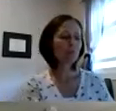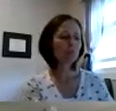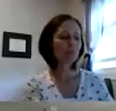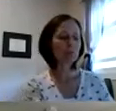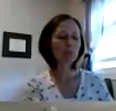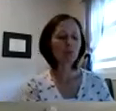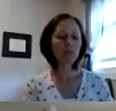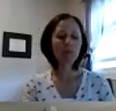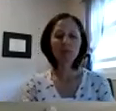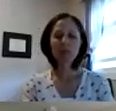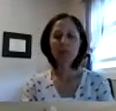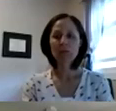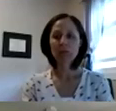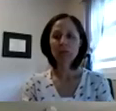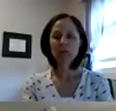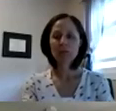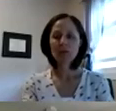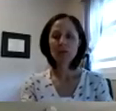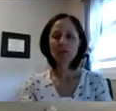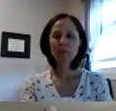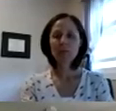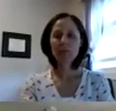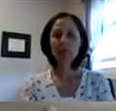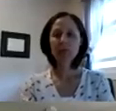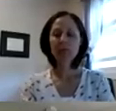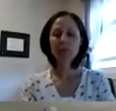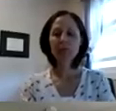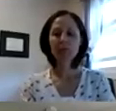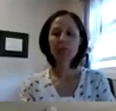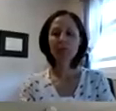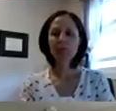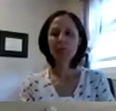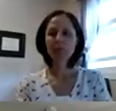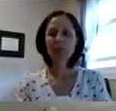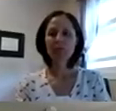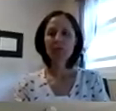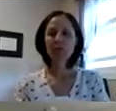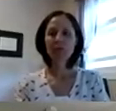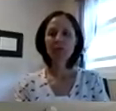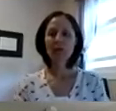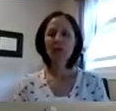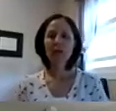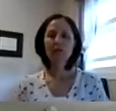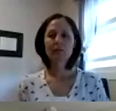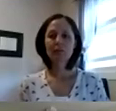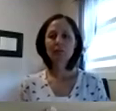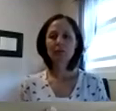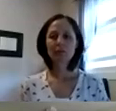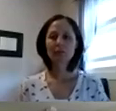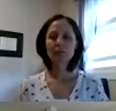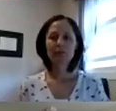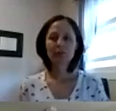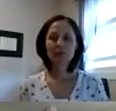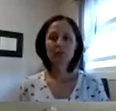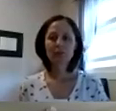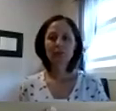us today for this. So I'm gonna go ahead and just start today by just basically giving an overview